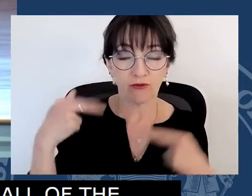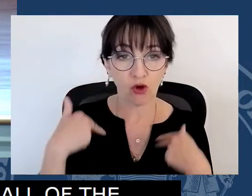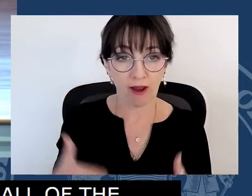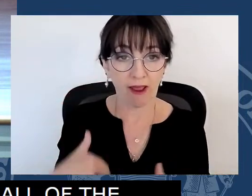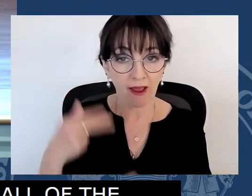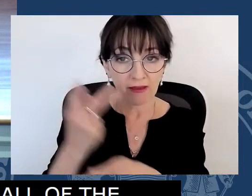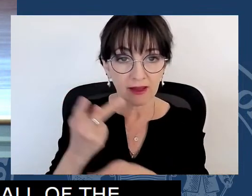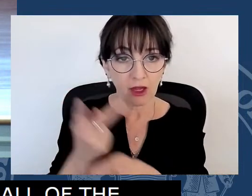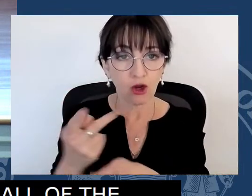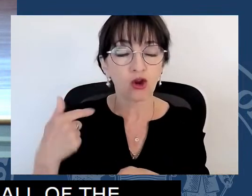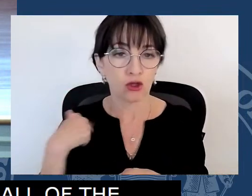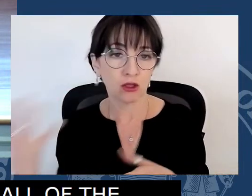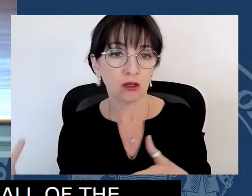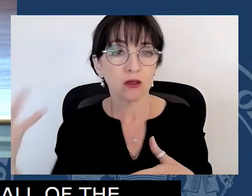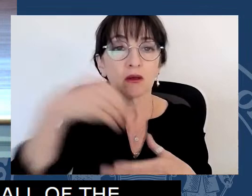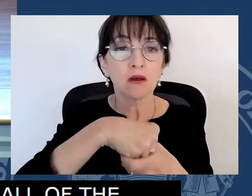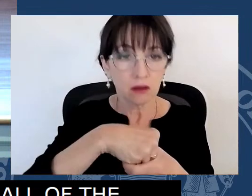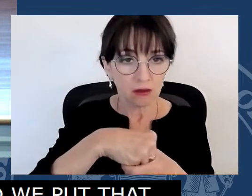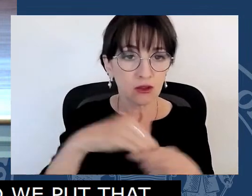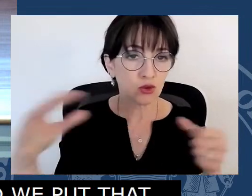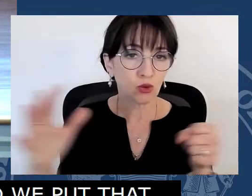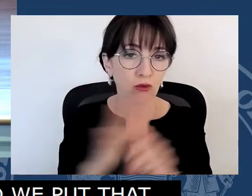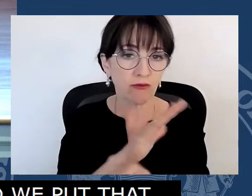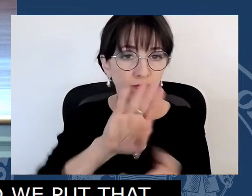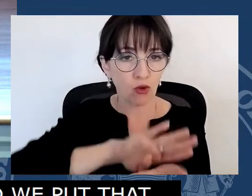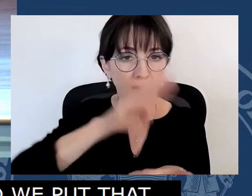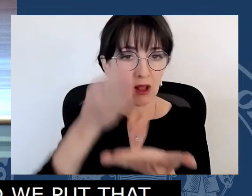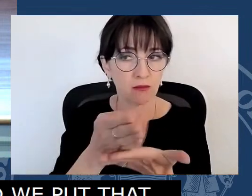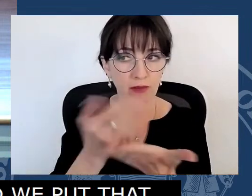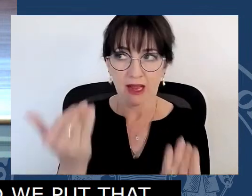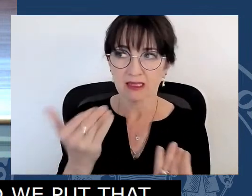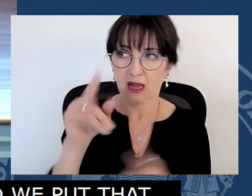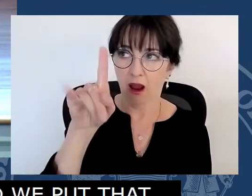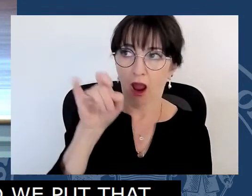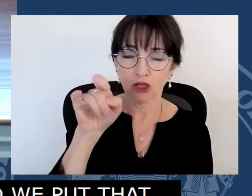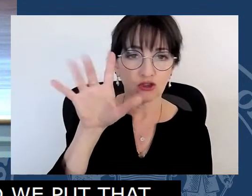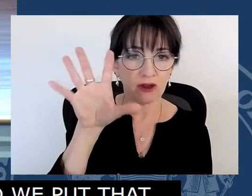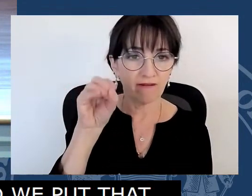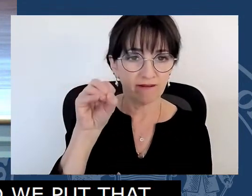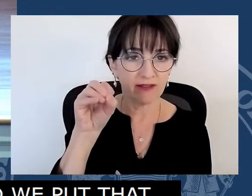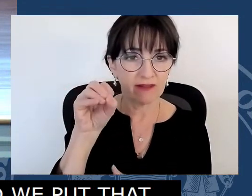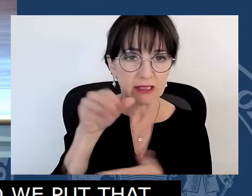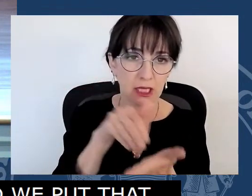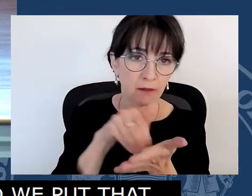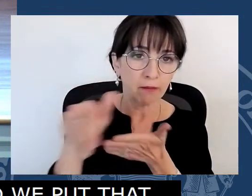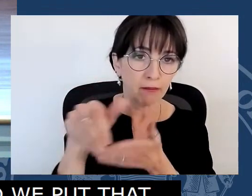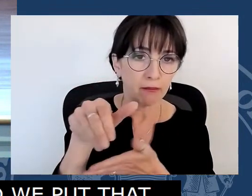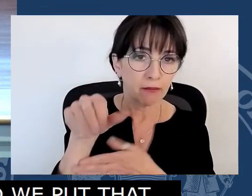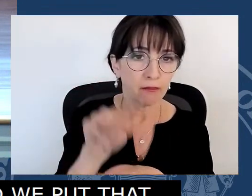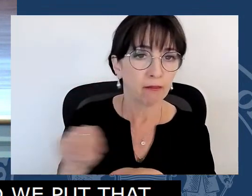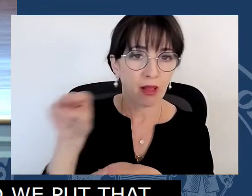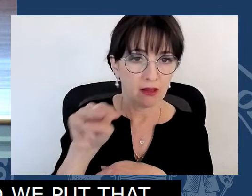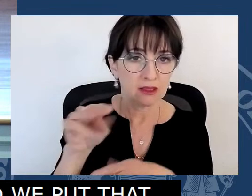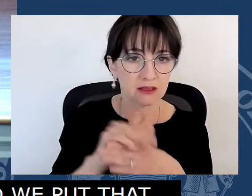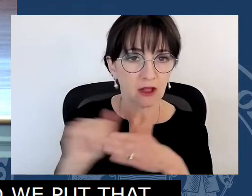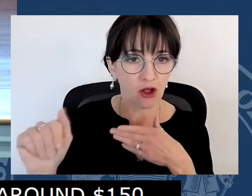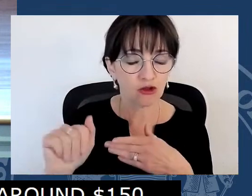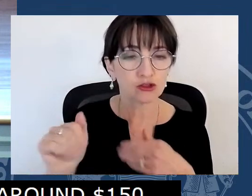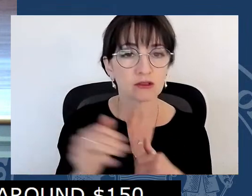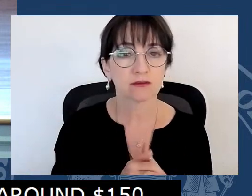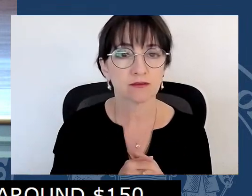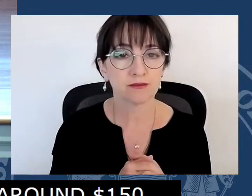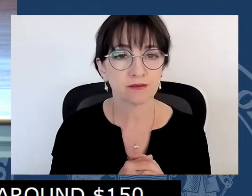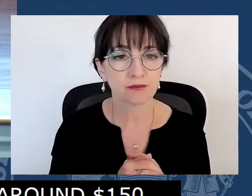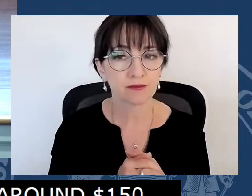amount, which is now around $150 million. Not a percentage of it that